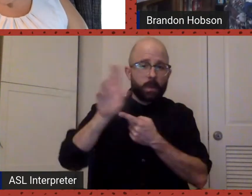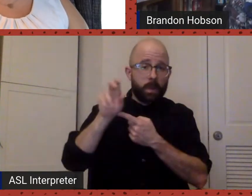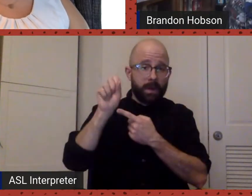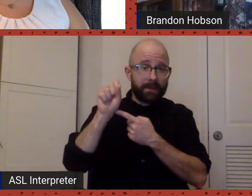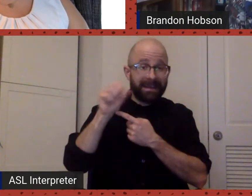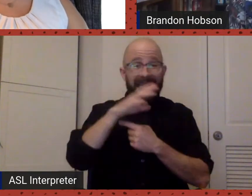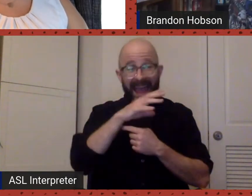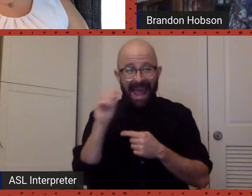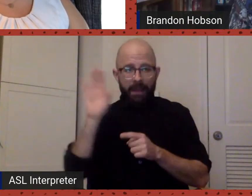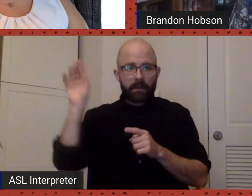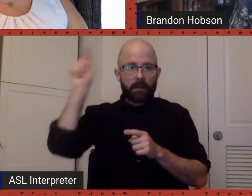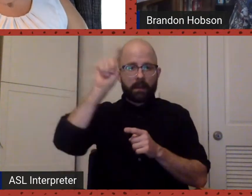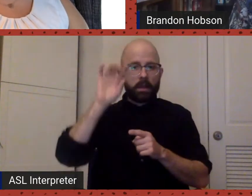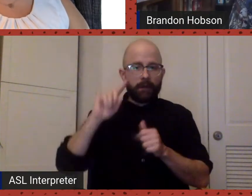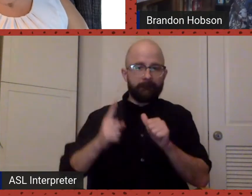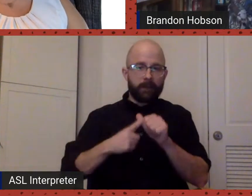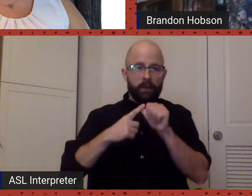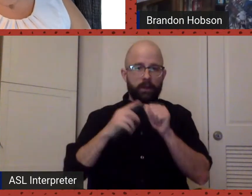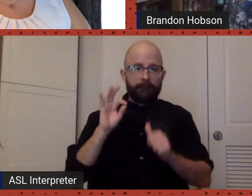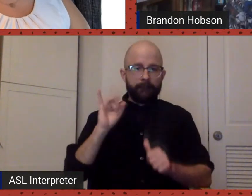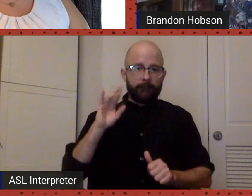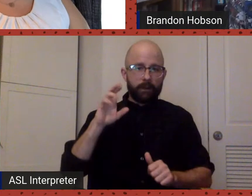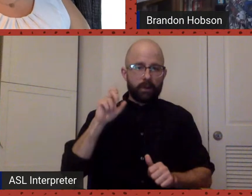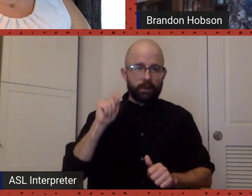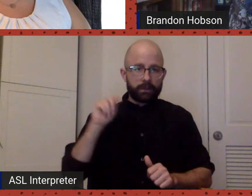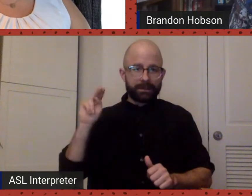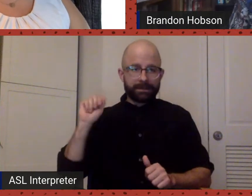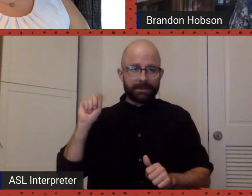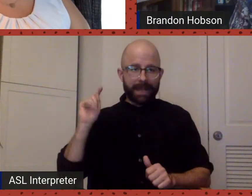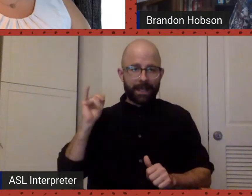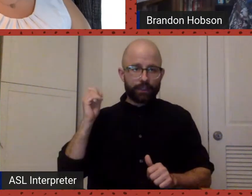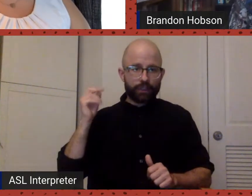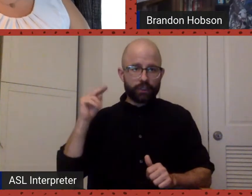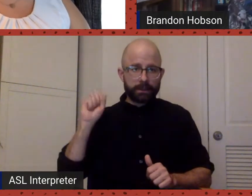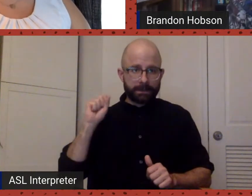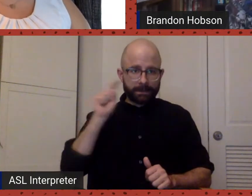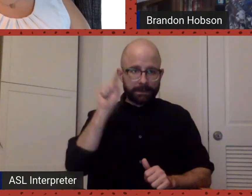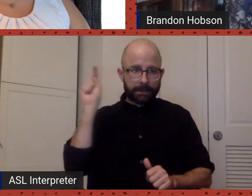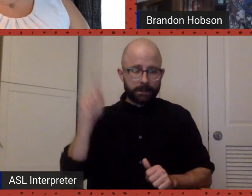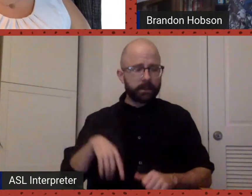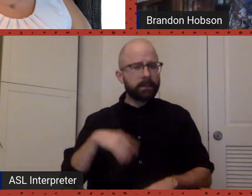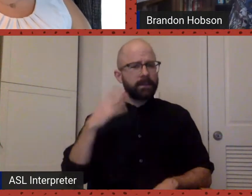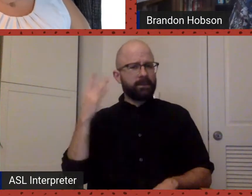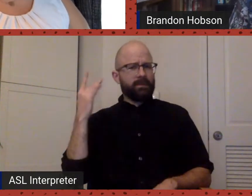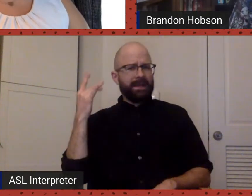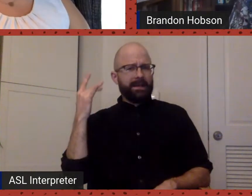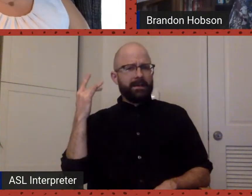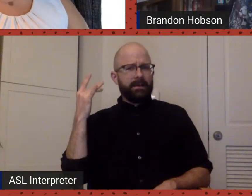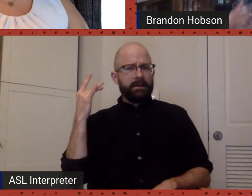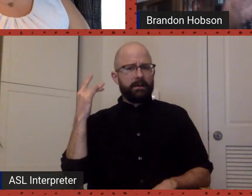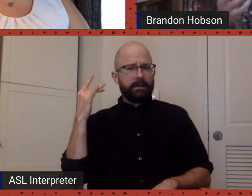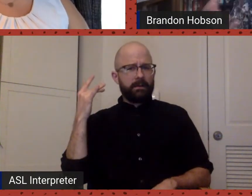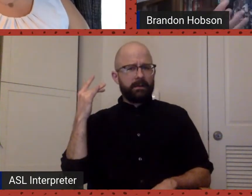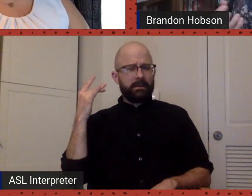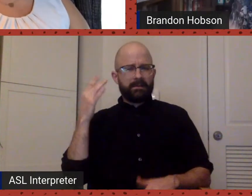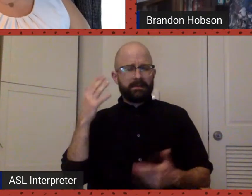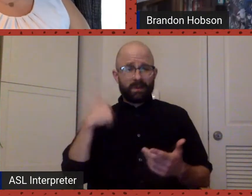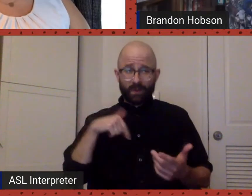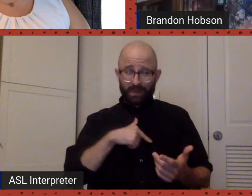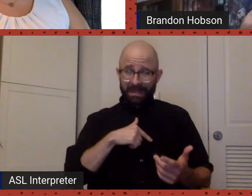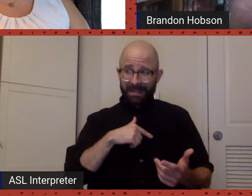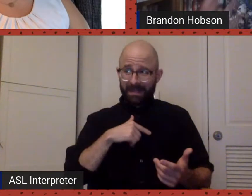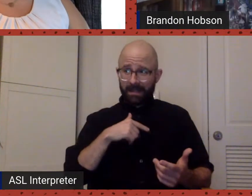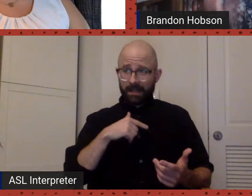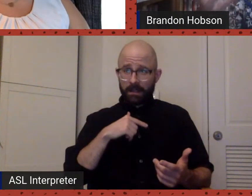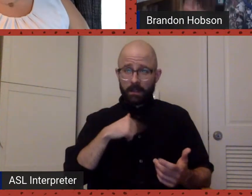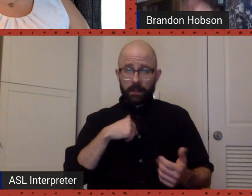First Nations? And why are we? I mean, we're tackling these